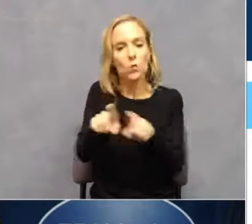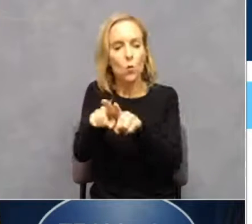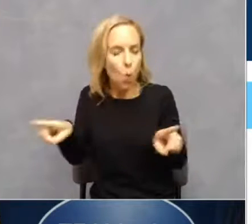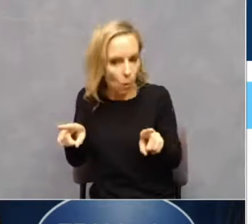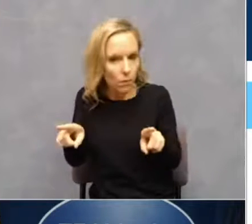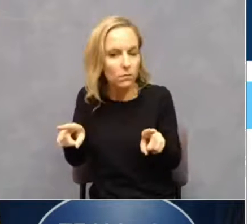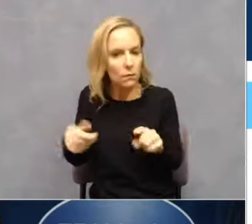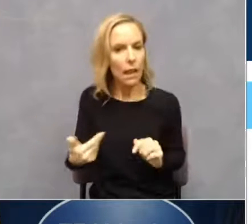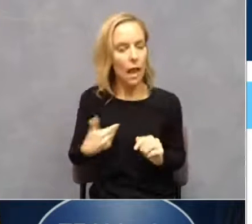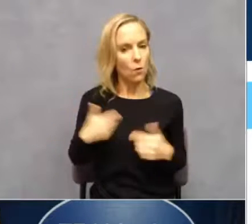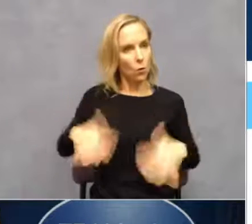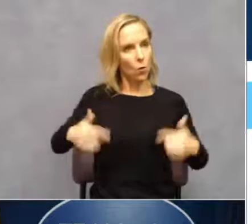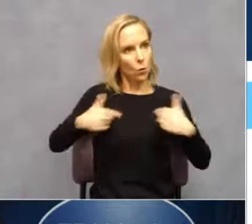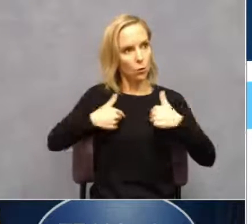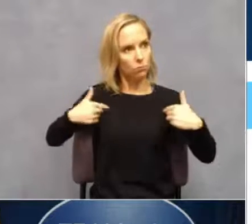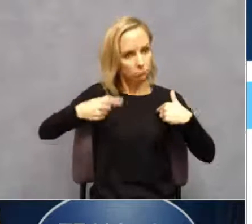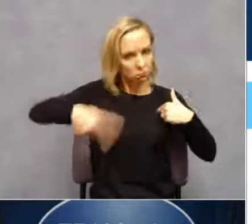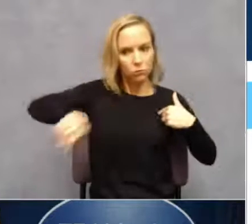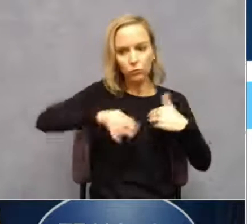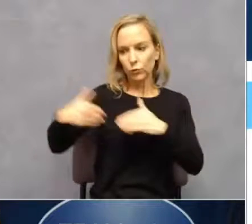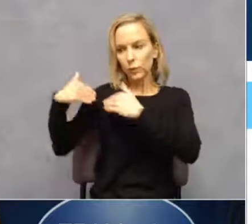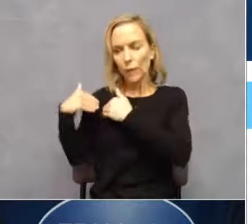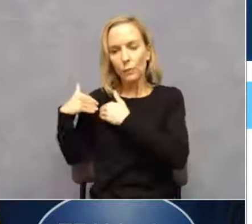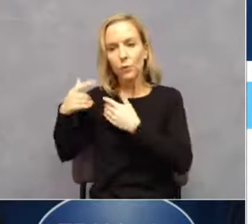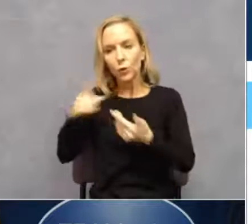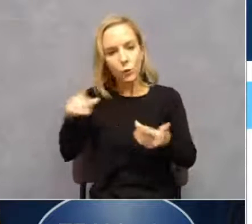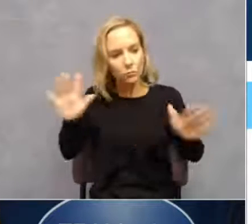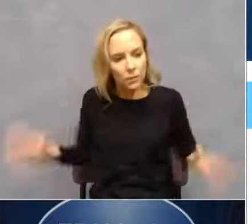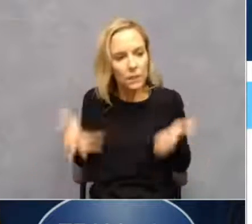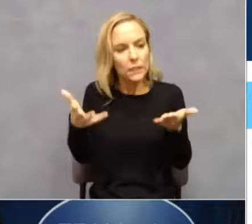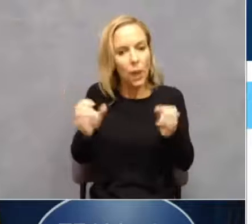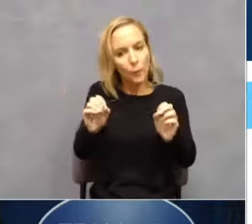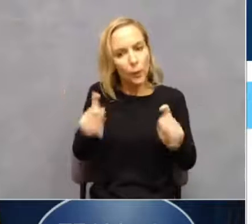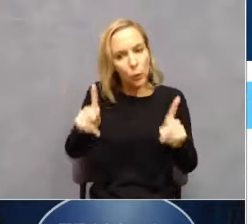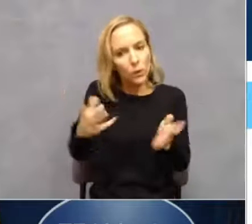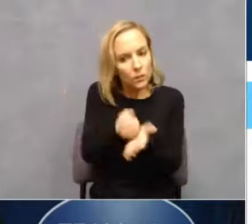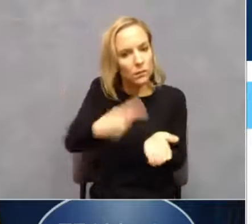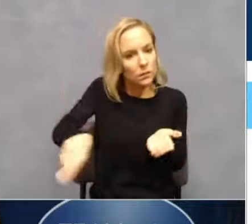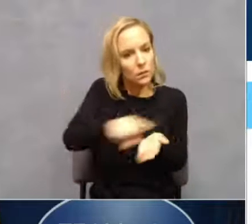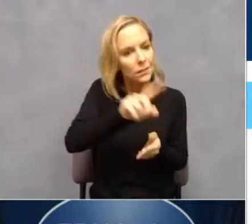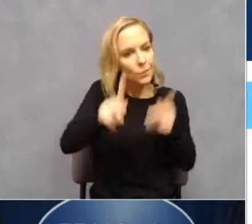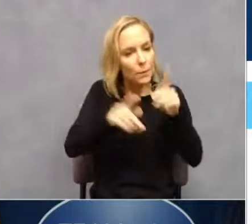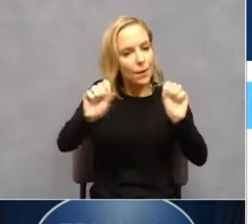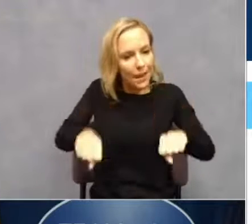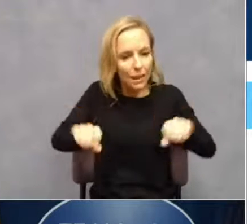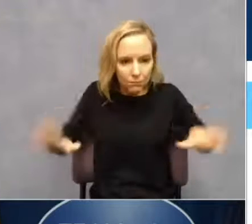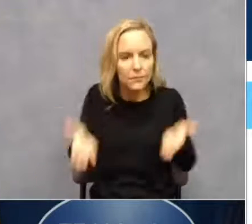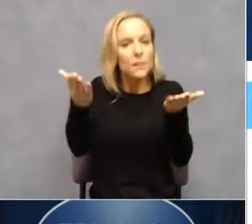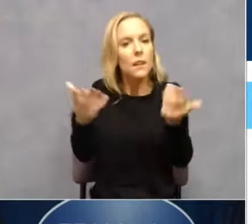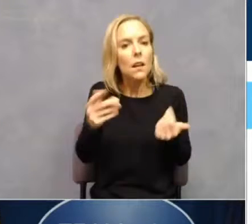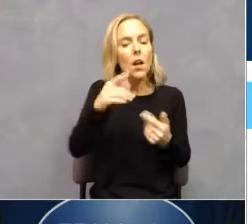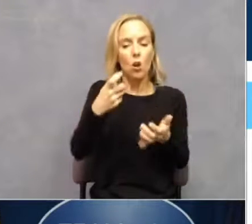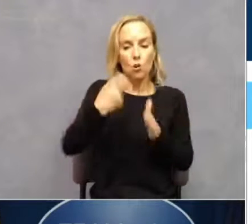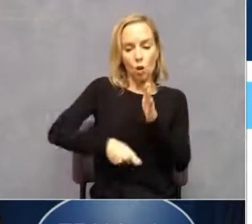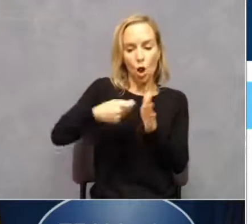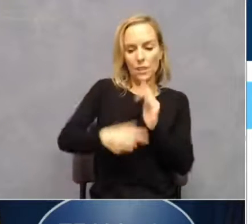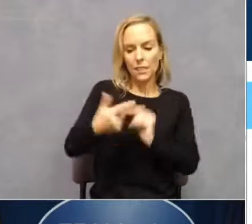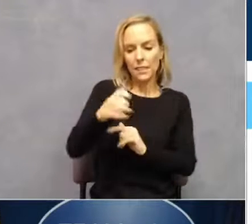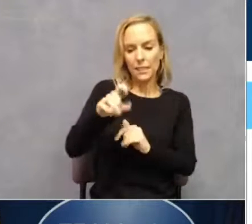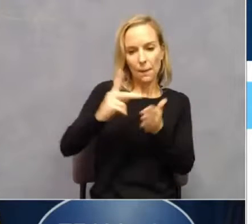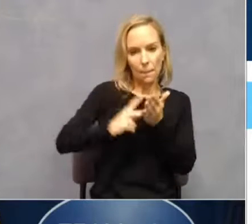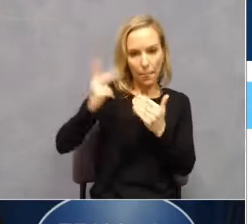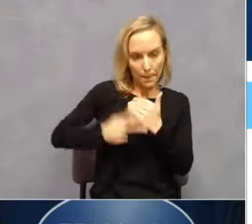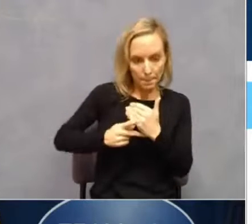a responsibility to create opportunities that allow Kentuckians to thrive. Cost of the GED program and lack